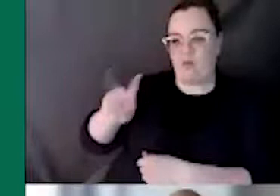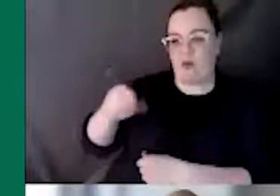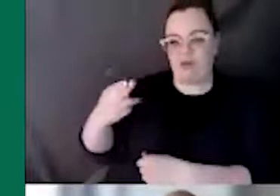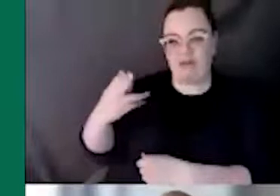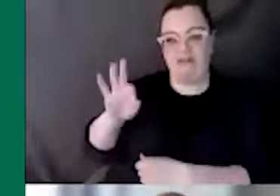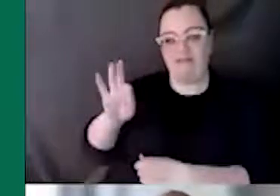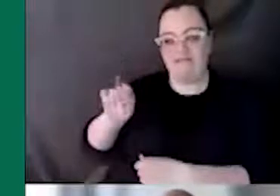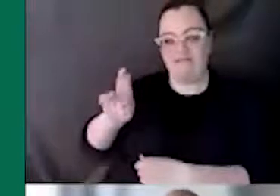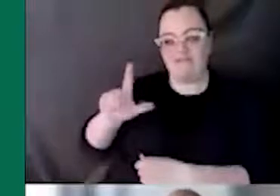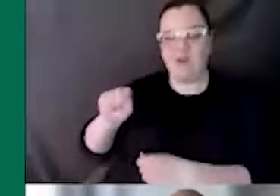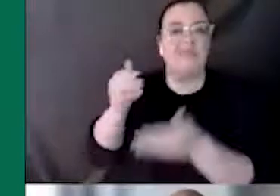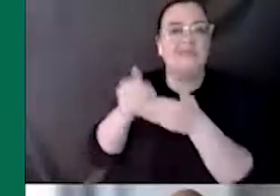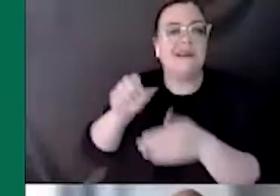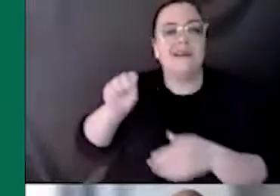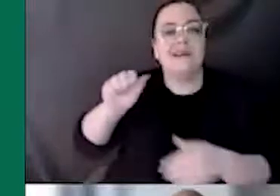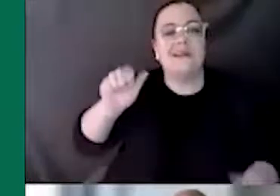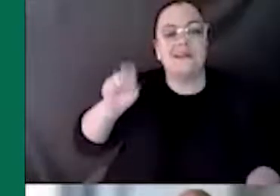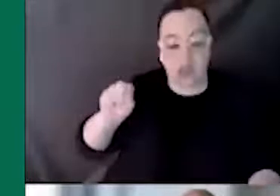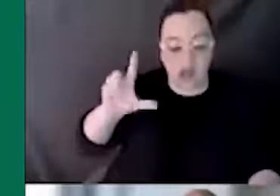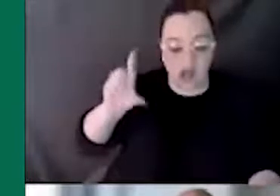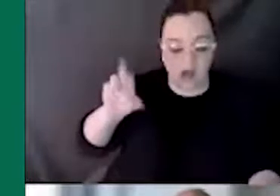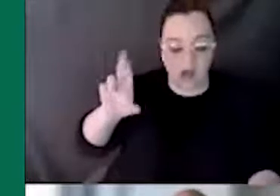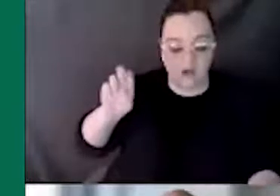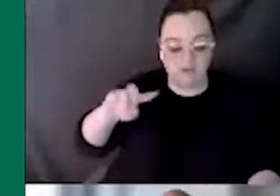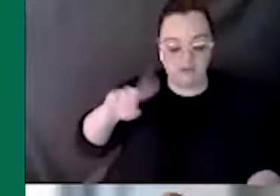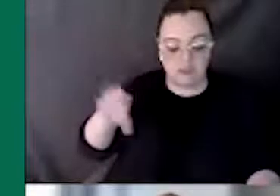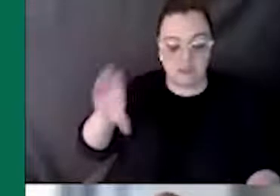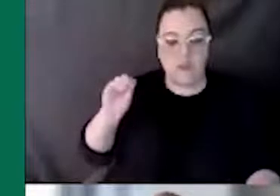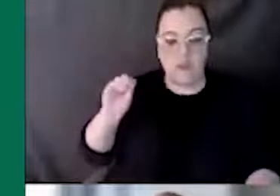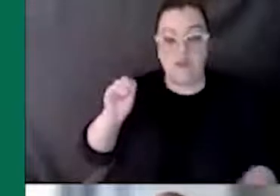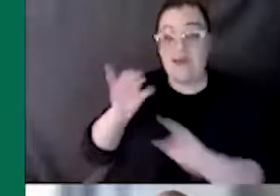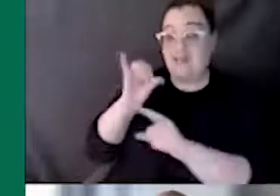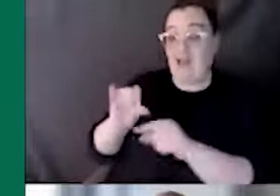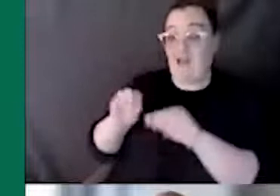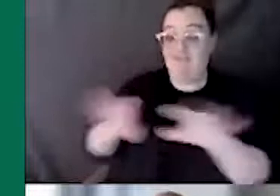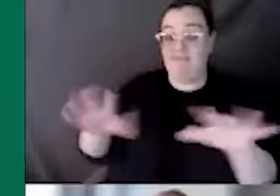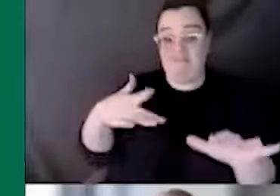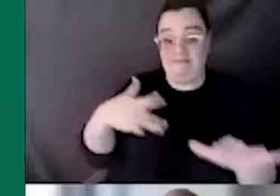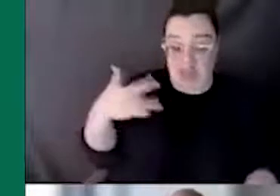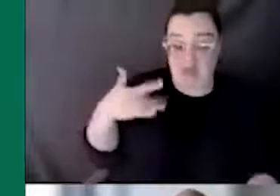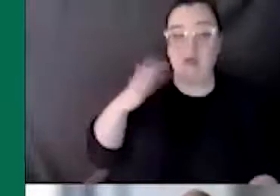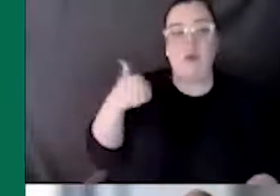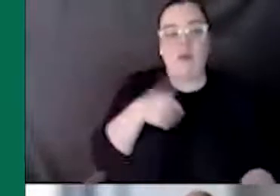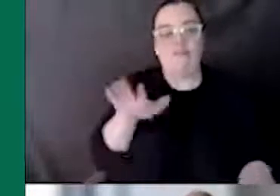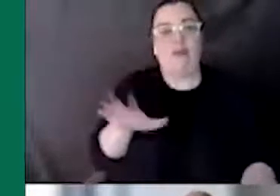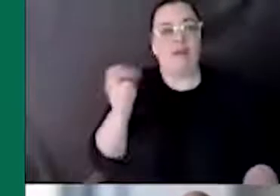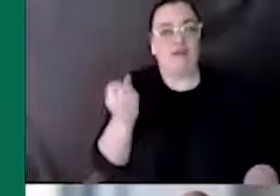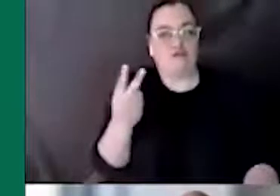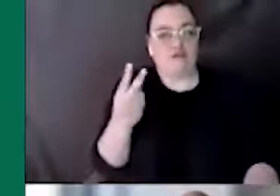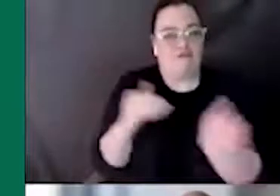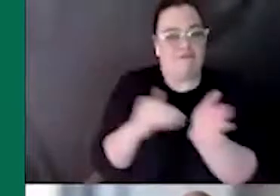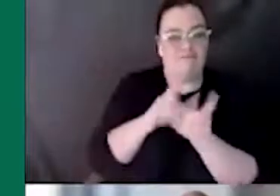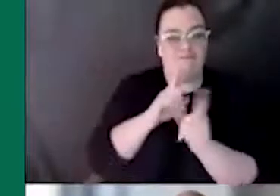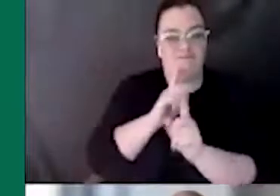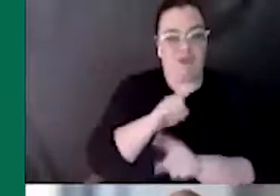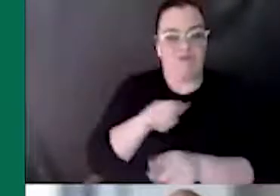Lorenzo, basically in Hayward itself. That was very widely felt. We have 12,000 reports from across the Bay Area. It hit